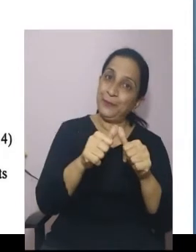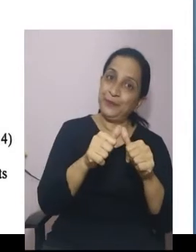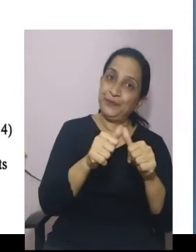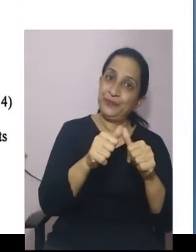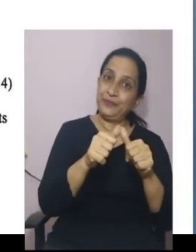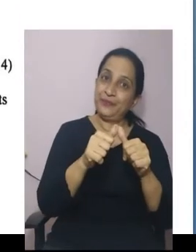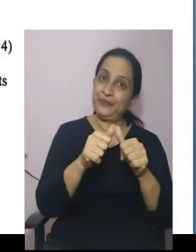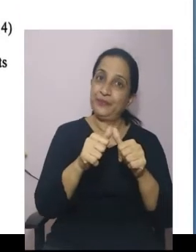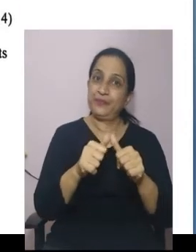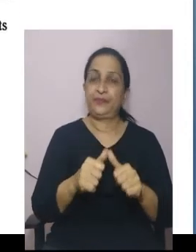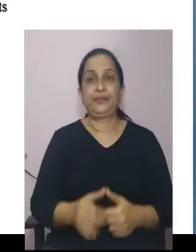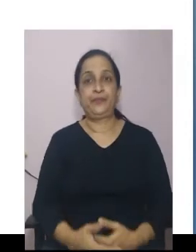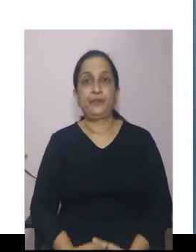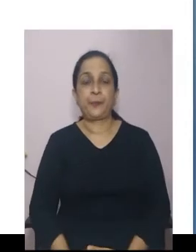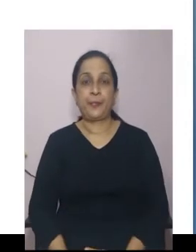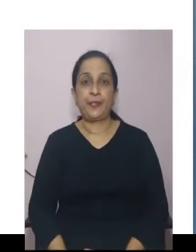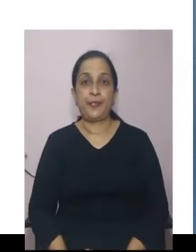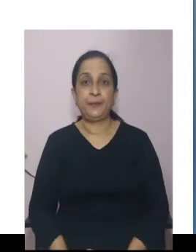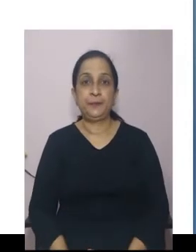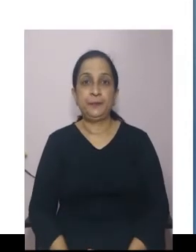10-15 marks in trigonometry.